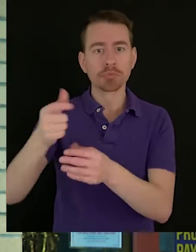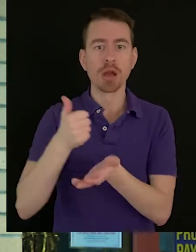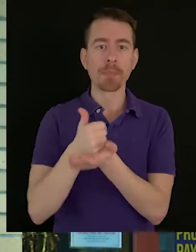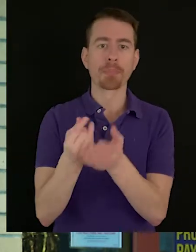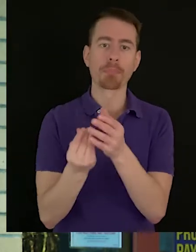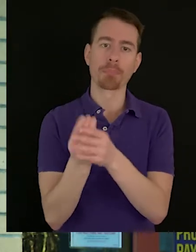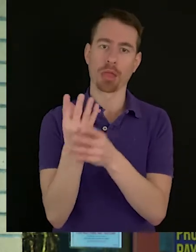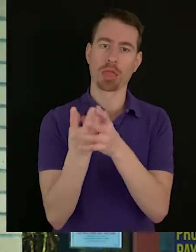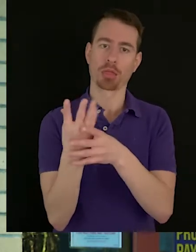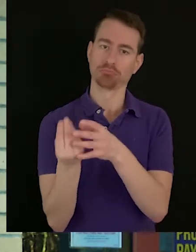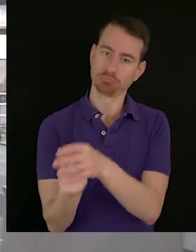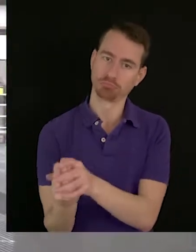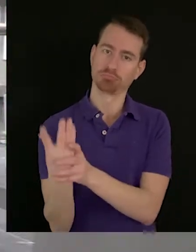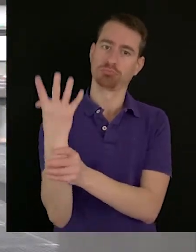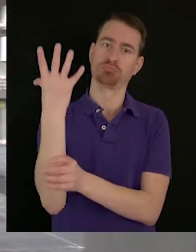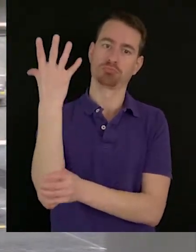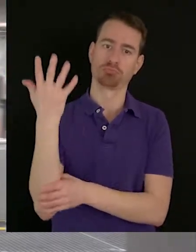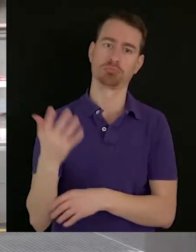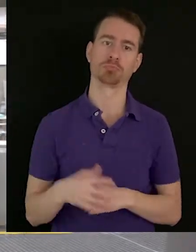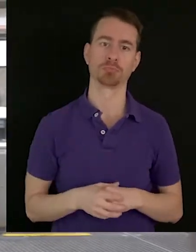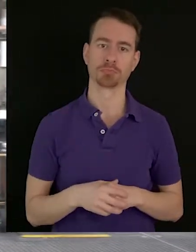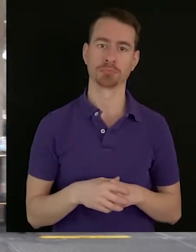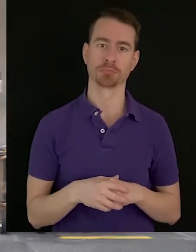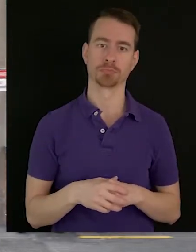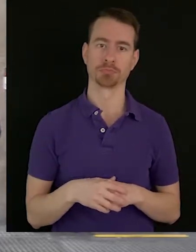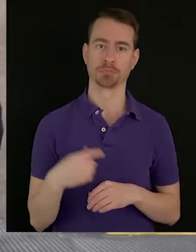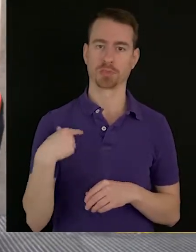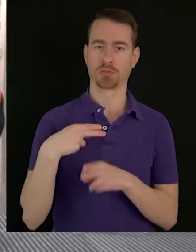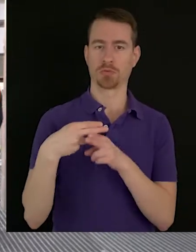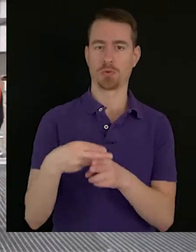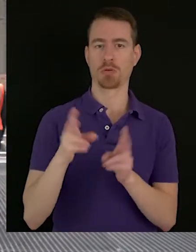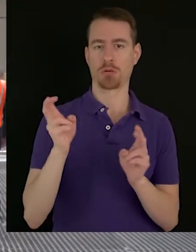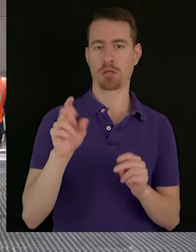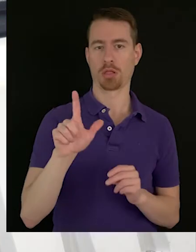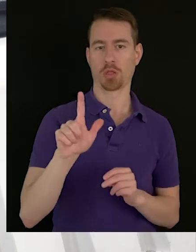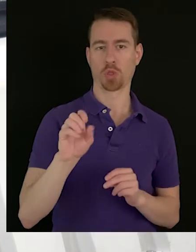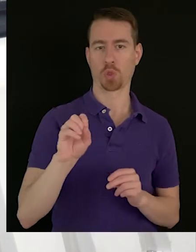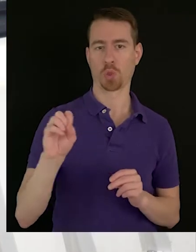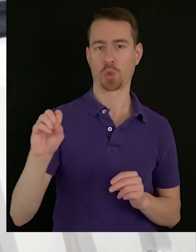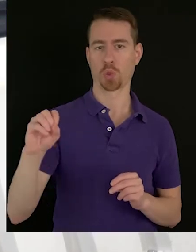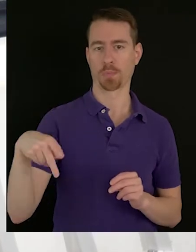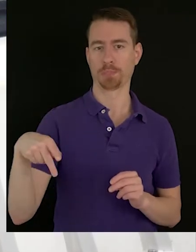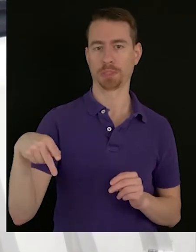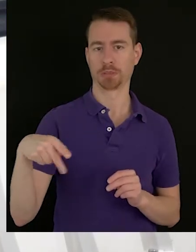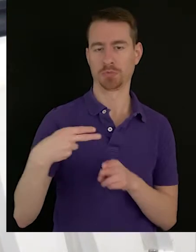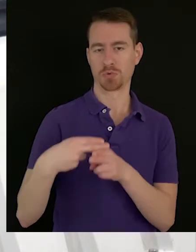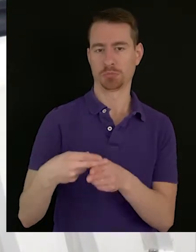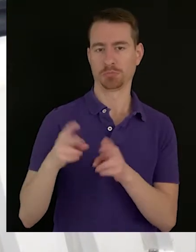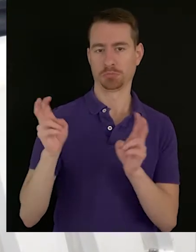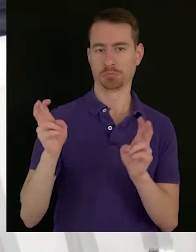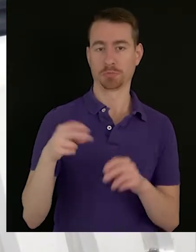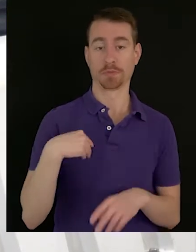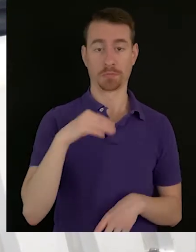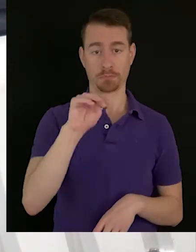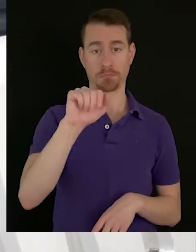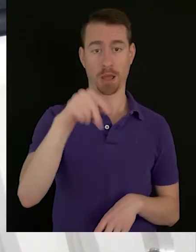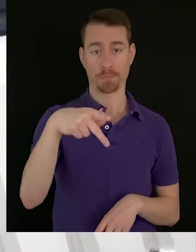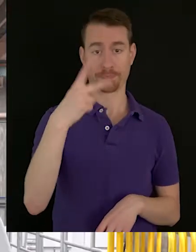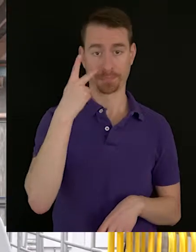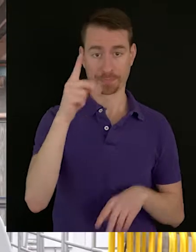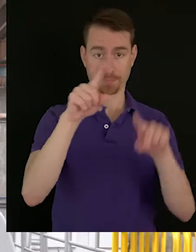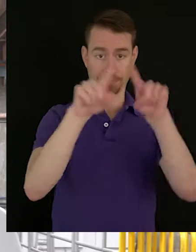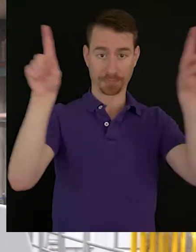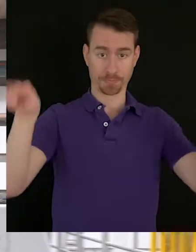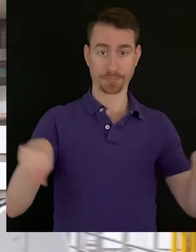our dewatering building here, where it gets spun in a centrifuge, which removes some of the water from it. The centrifuge spins the